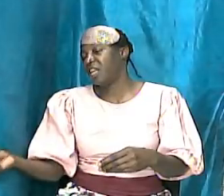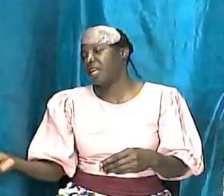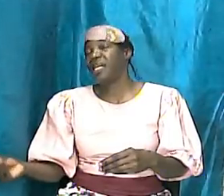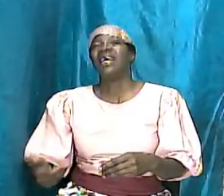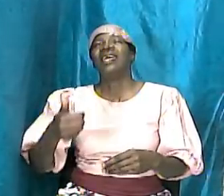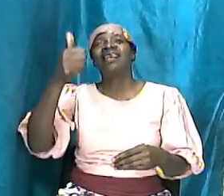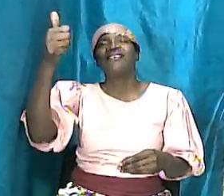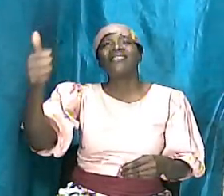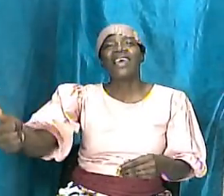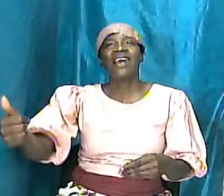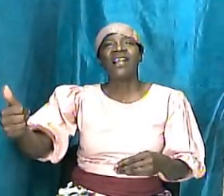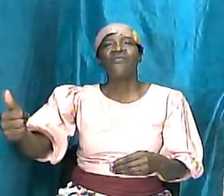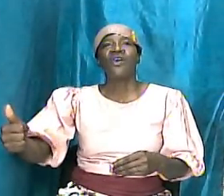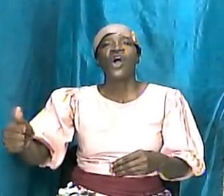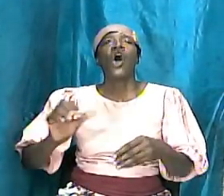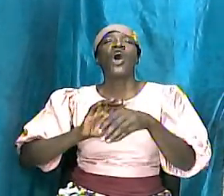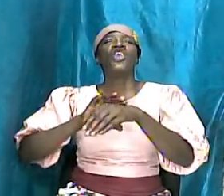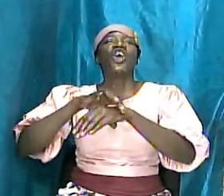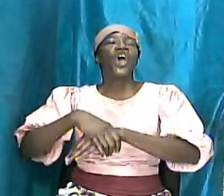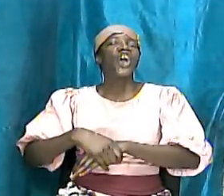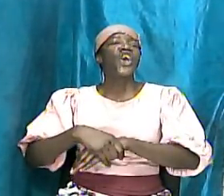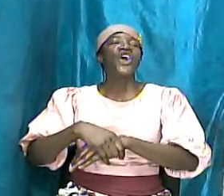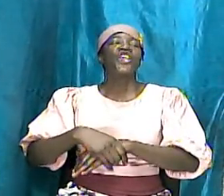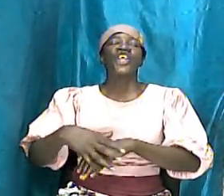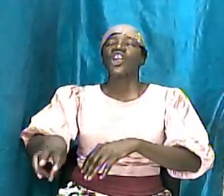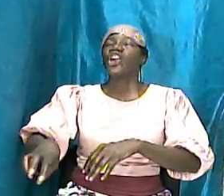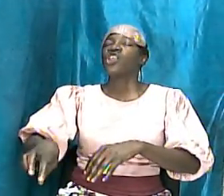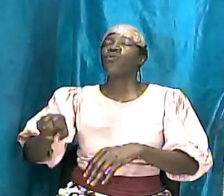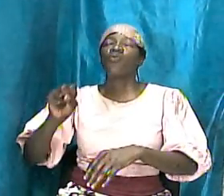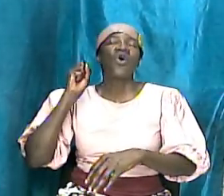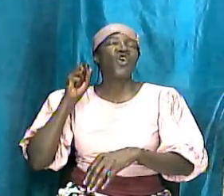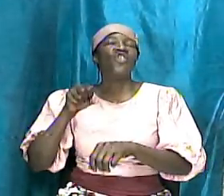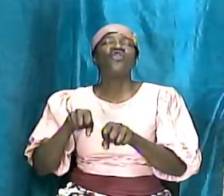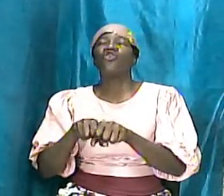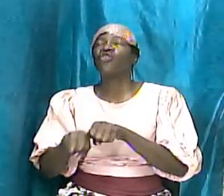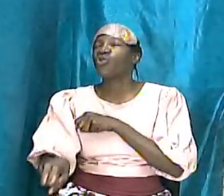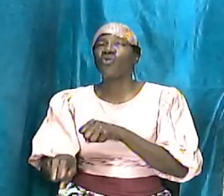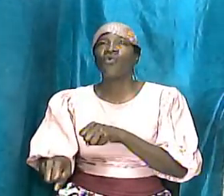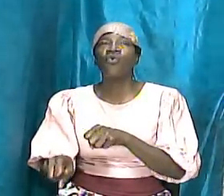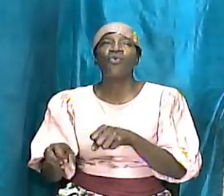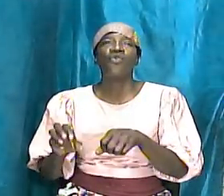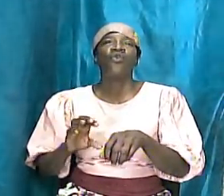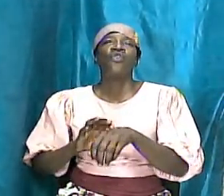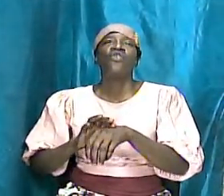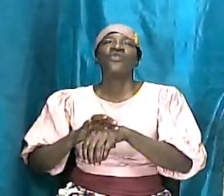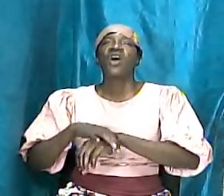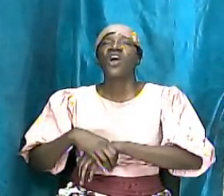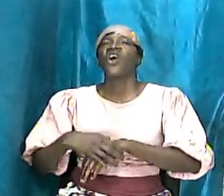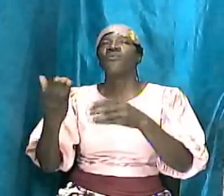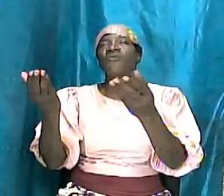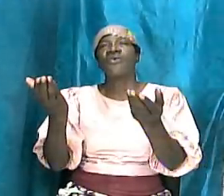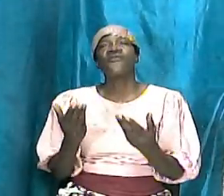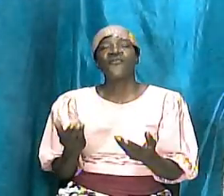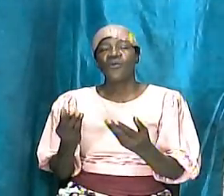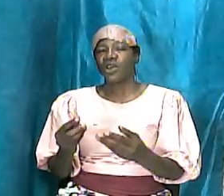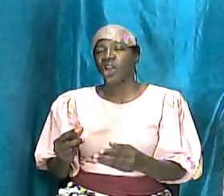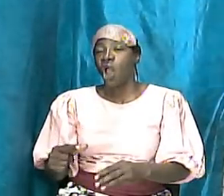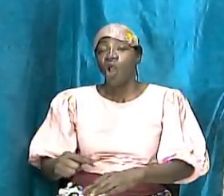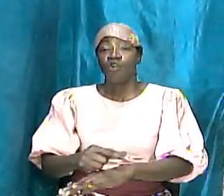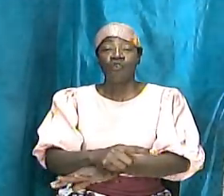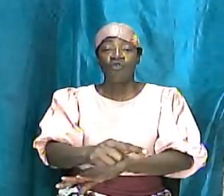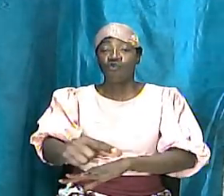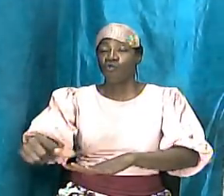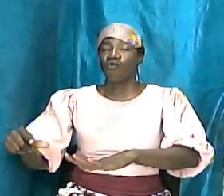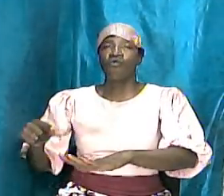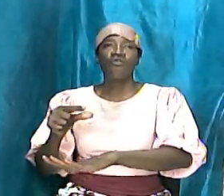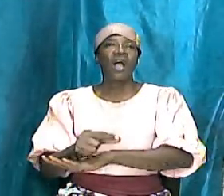the earth. And it was so. And the earth brought forth grass and